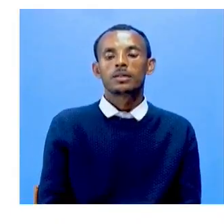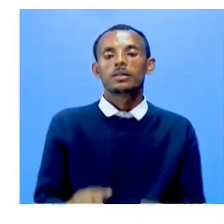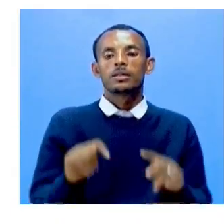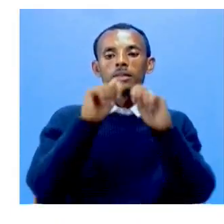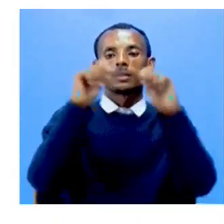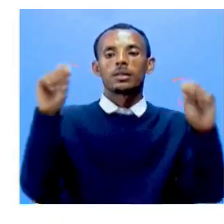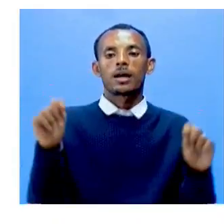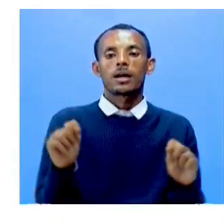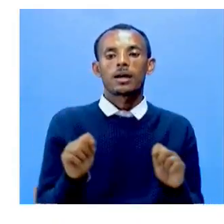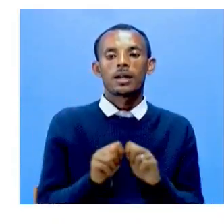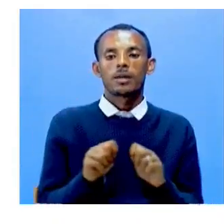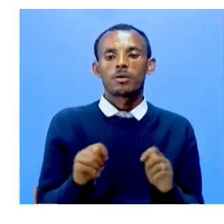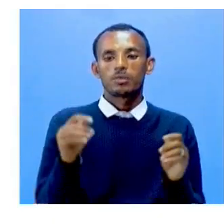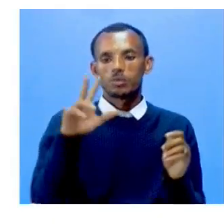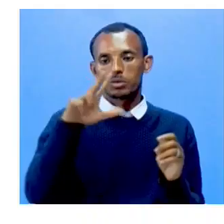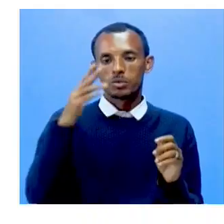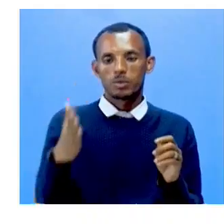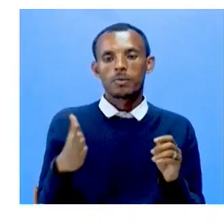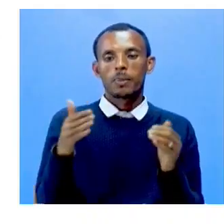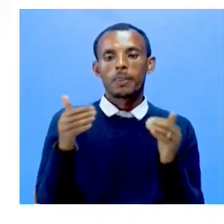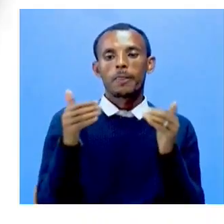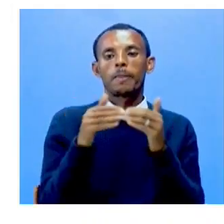triangle